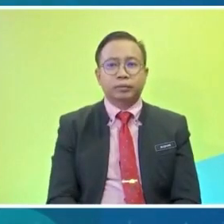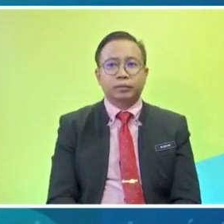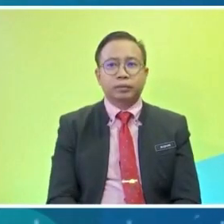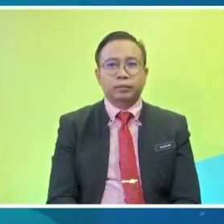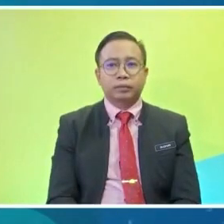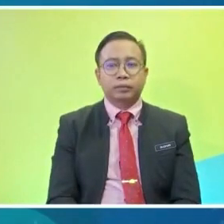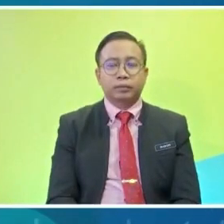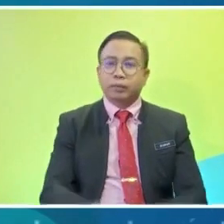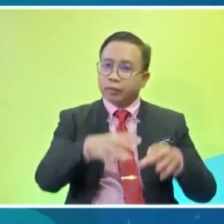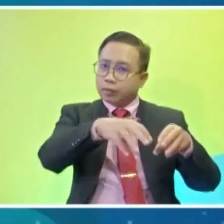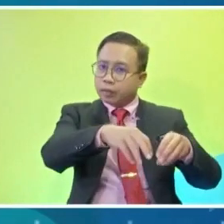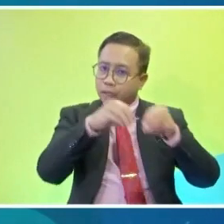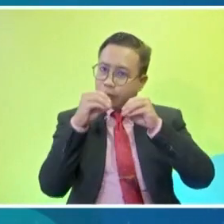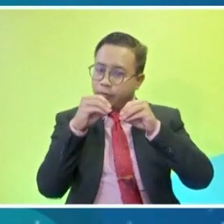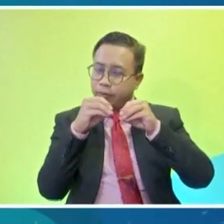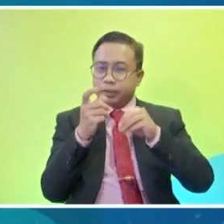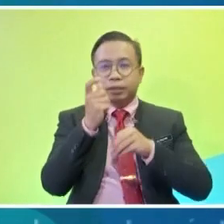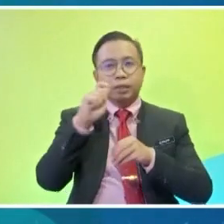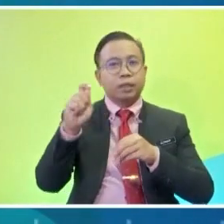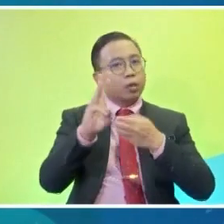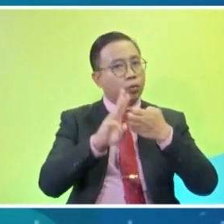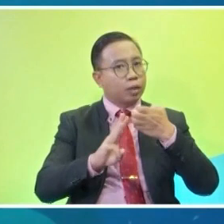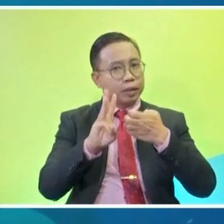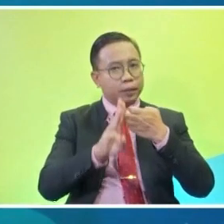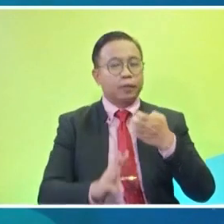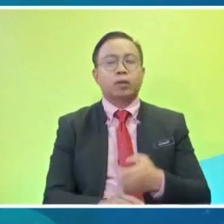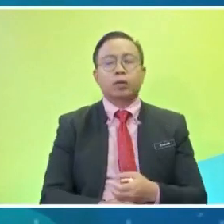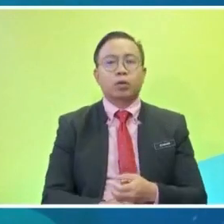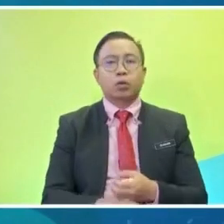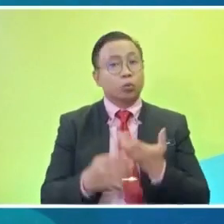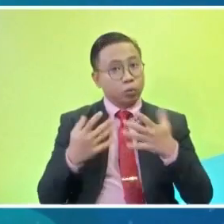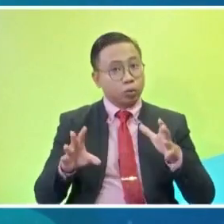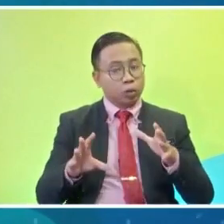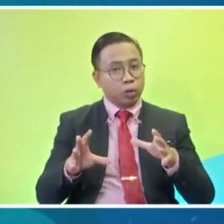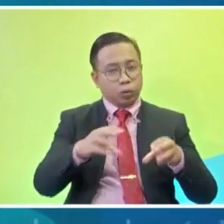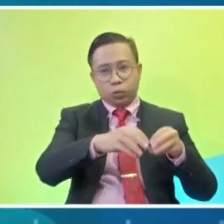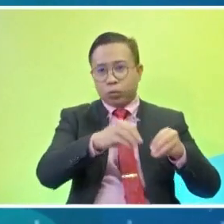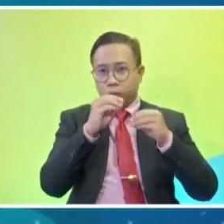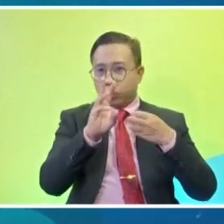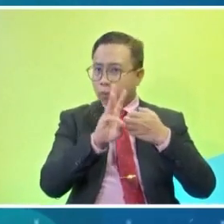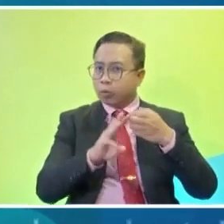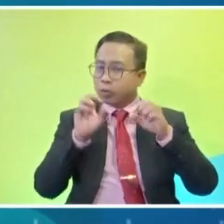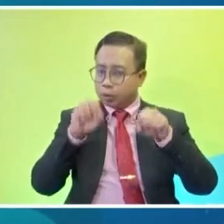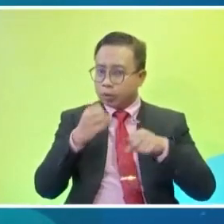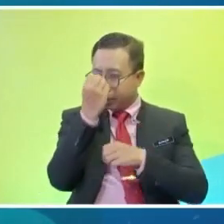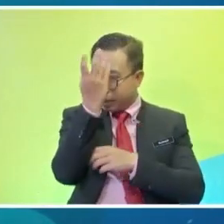Harvest the wheat. Correct. Harvest the wheat. Okay, once we've already harvest, what is the next step? Can you tell